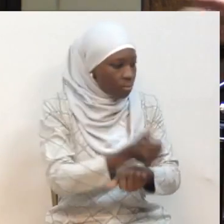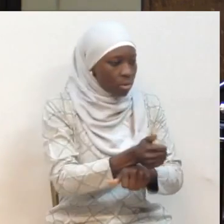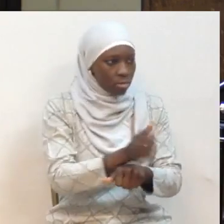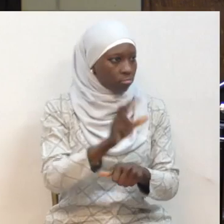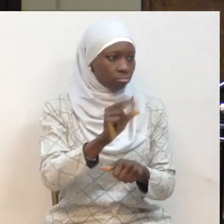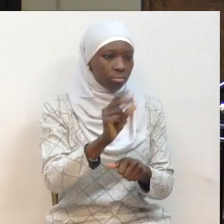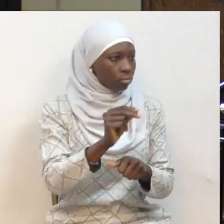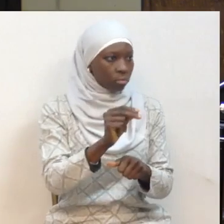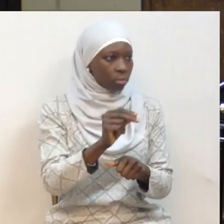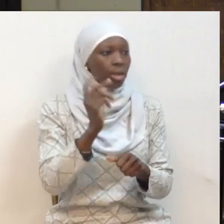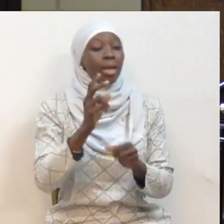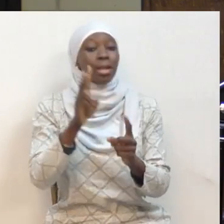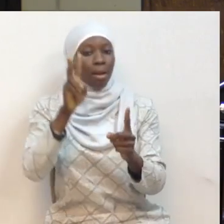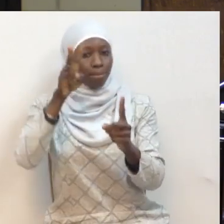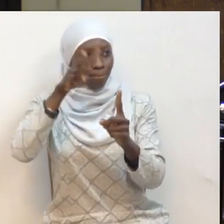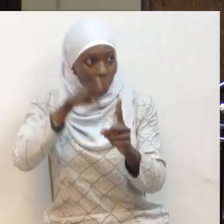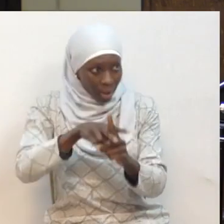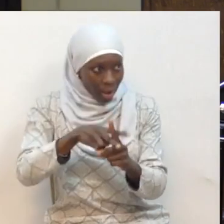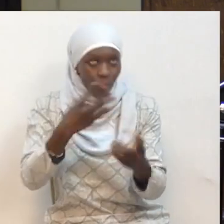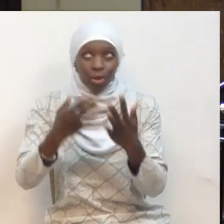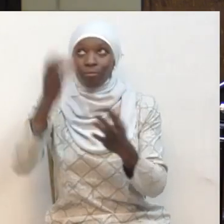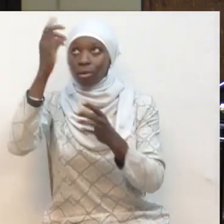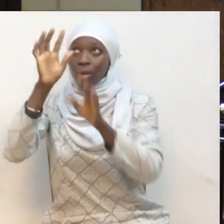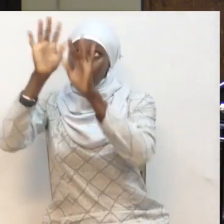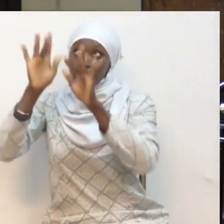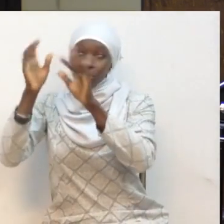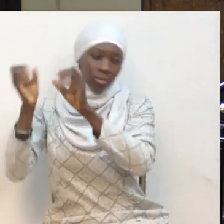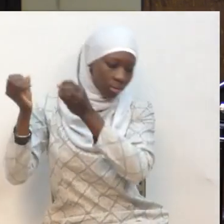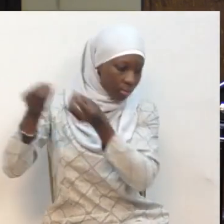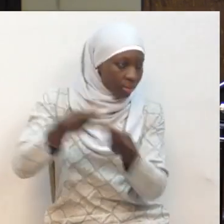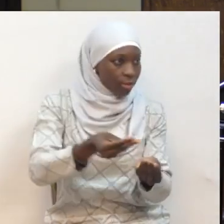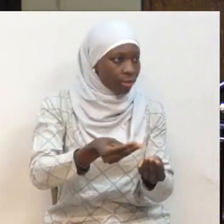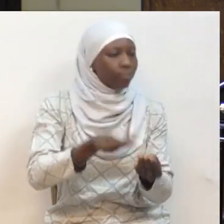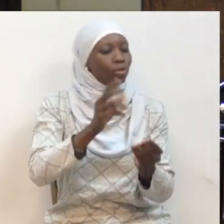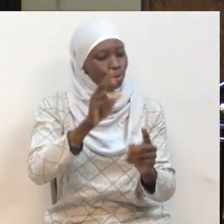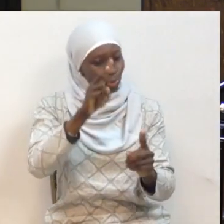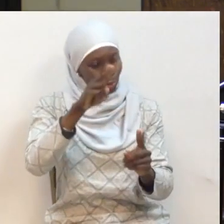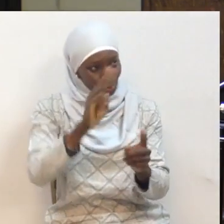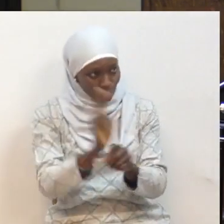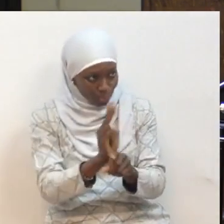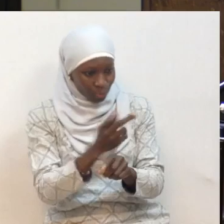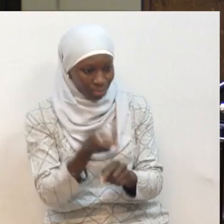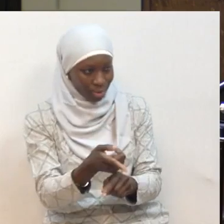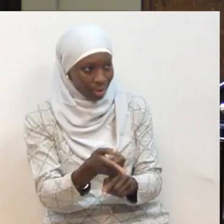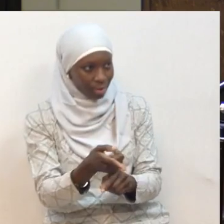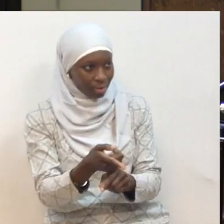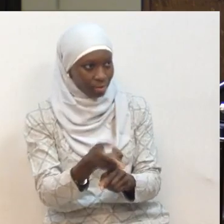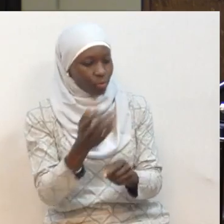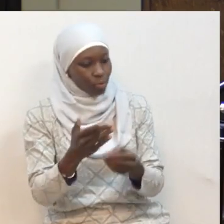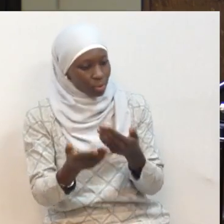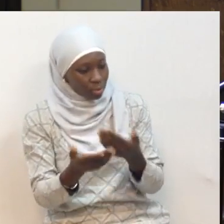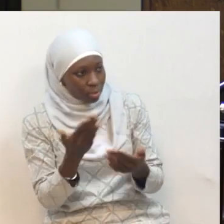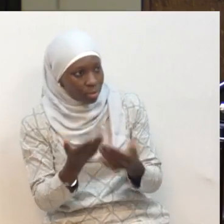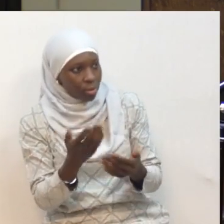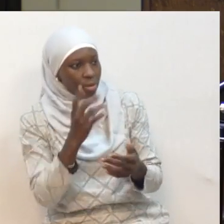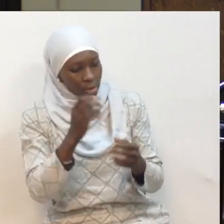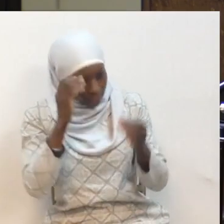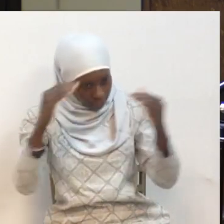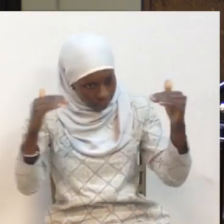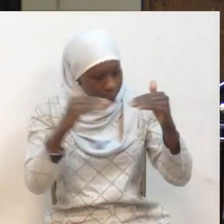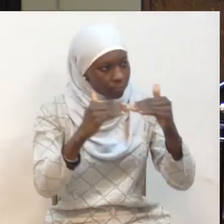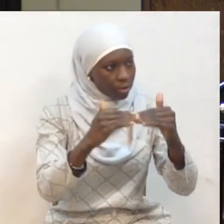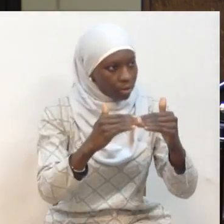as you did. You were lenient, you were easy. Continue. So this is the